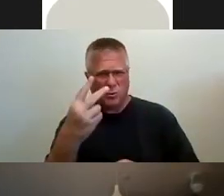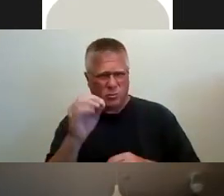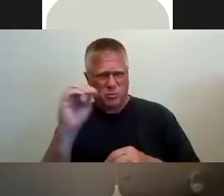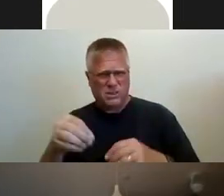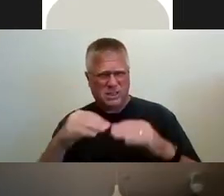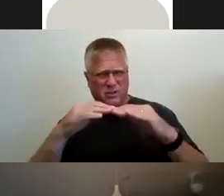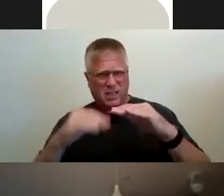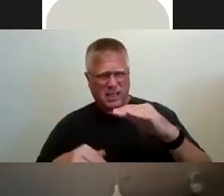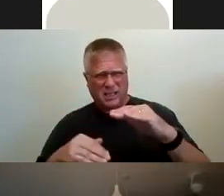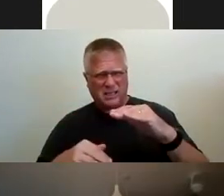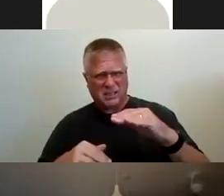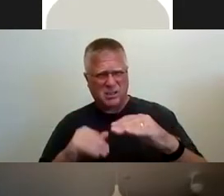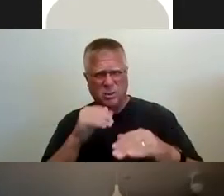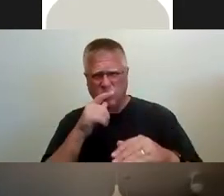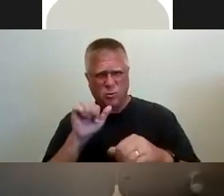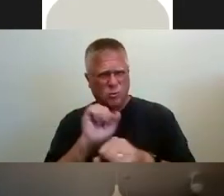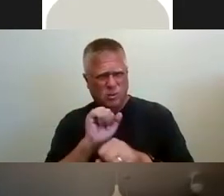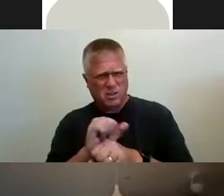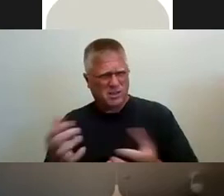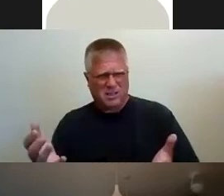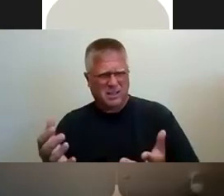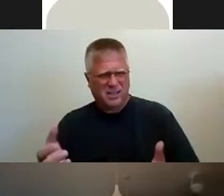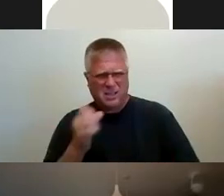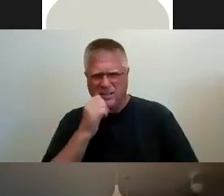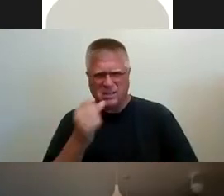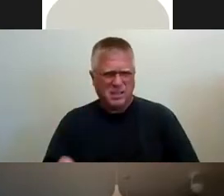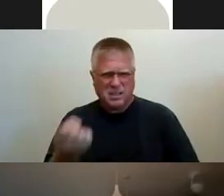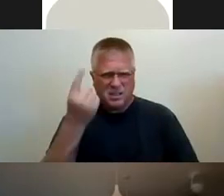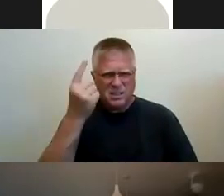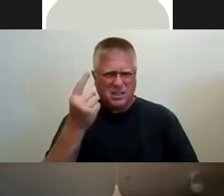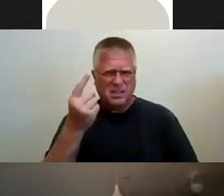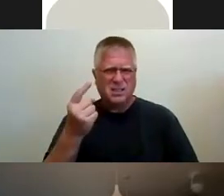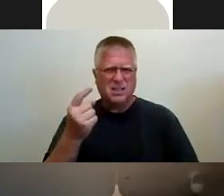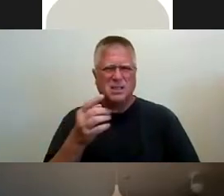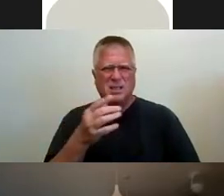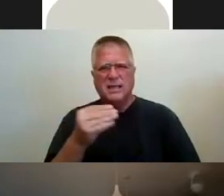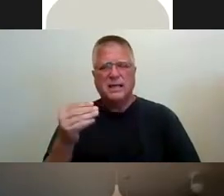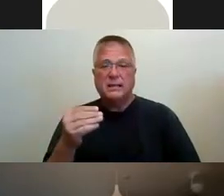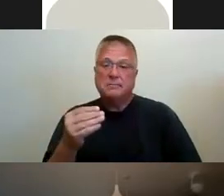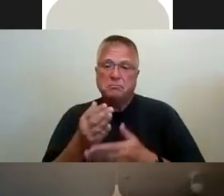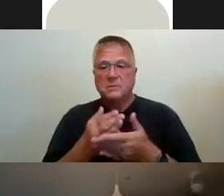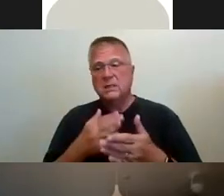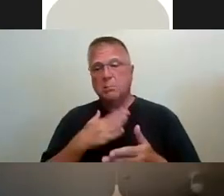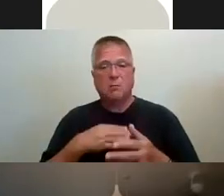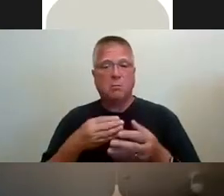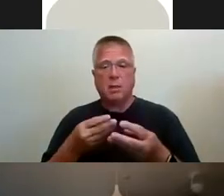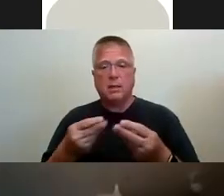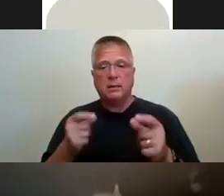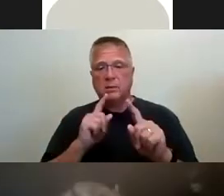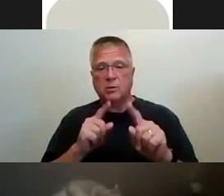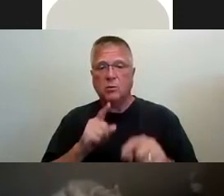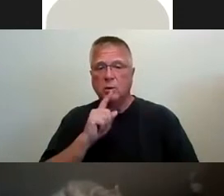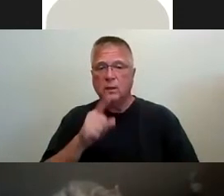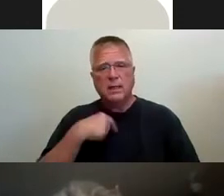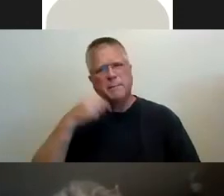the workers. I guess I don't understand that. And some of my solutions, actually, I've really been